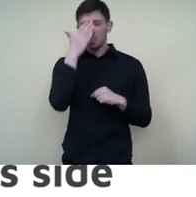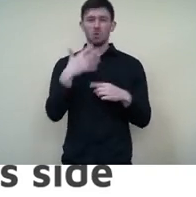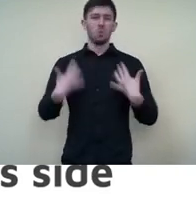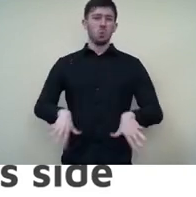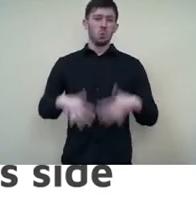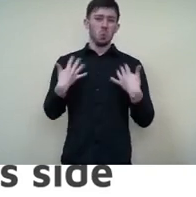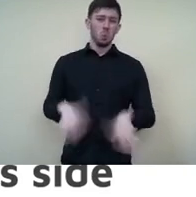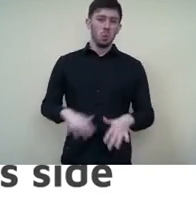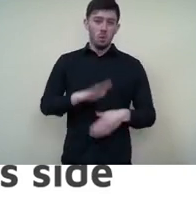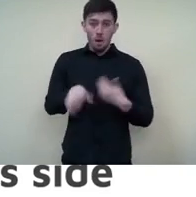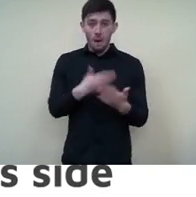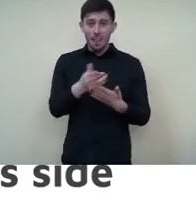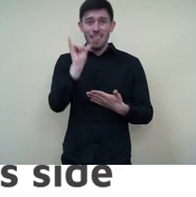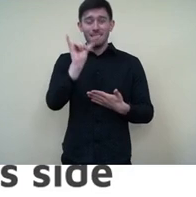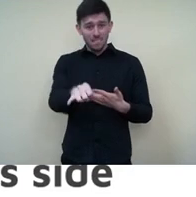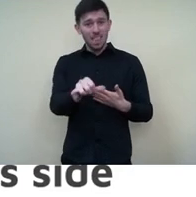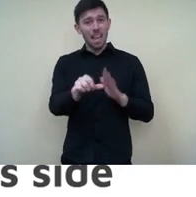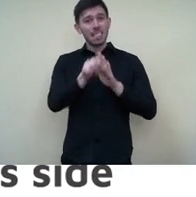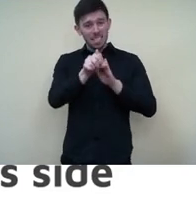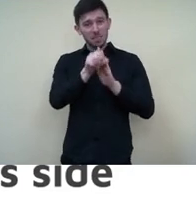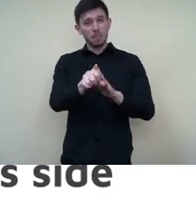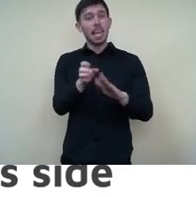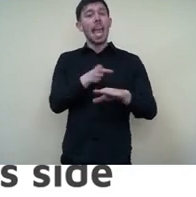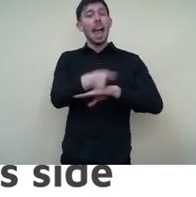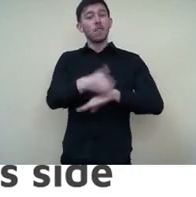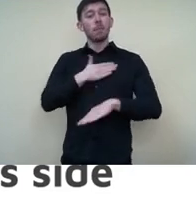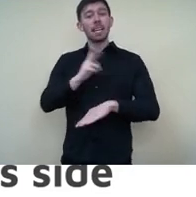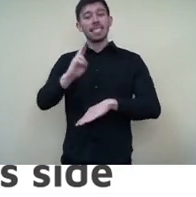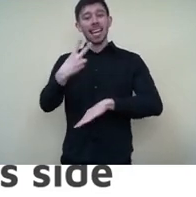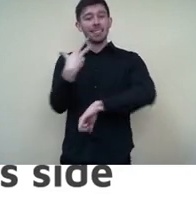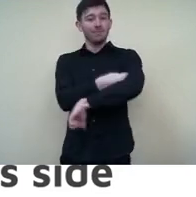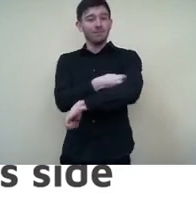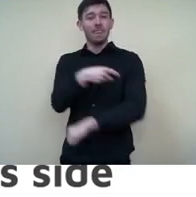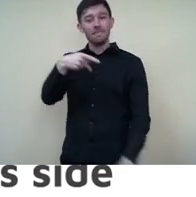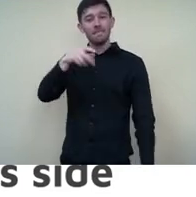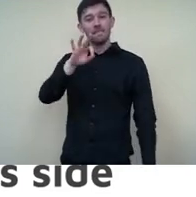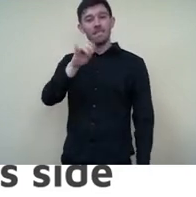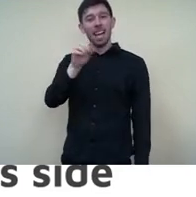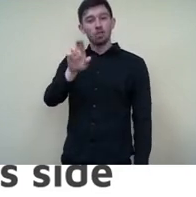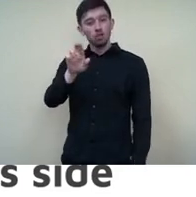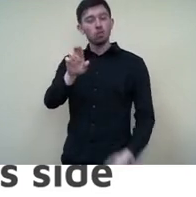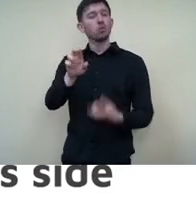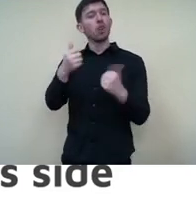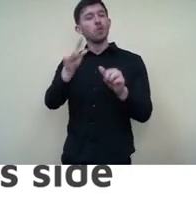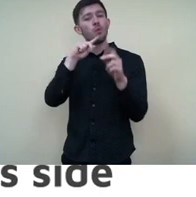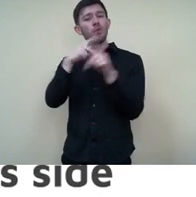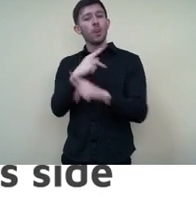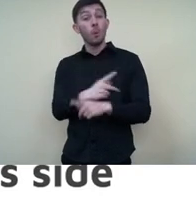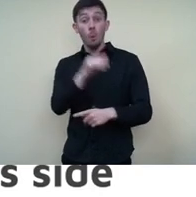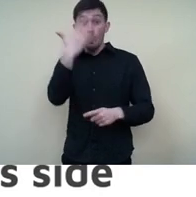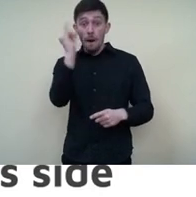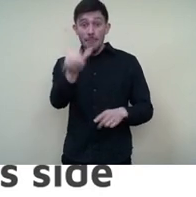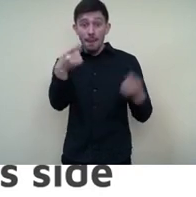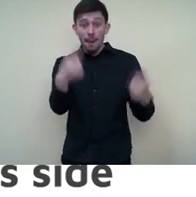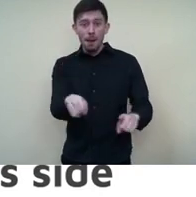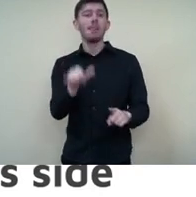so I got all of these symptoms after my second Pfizer dose. And so really unpacking why this happened is a really